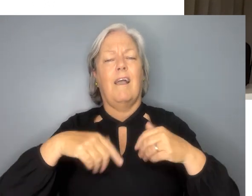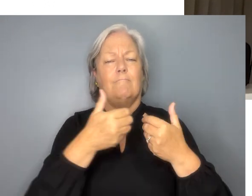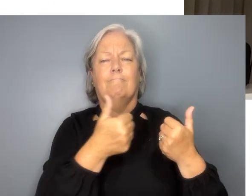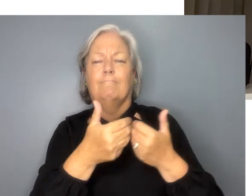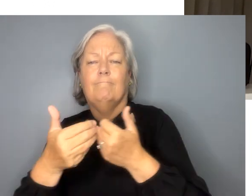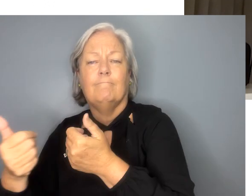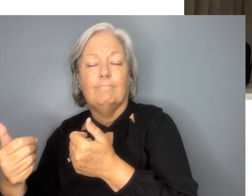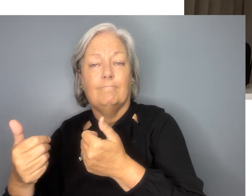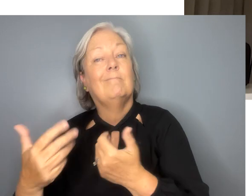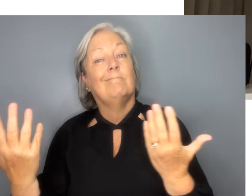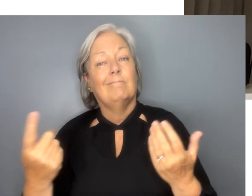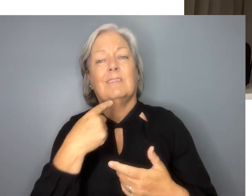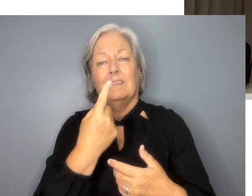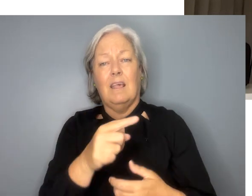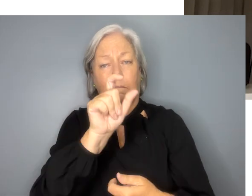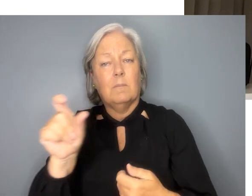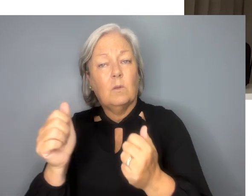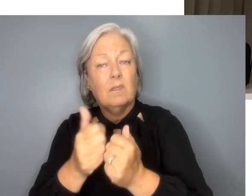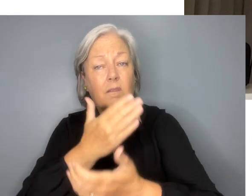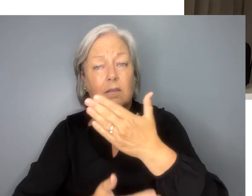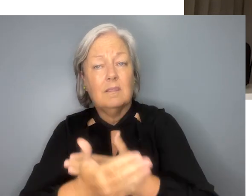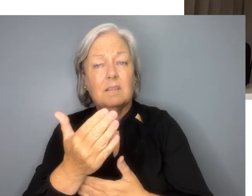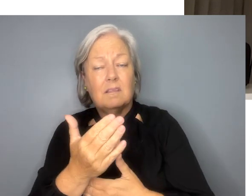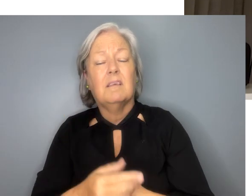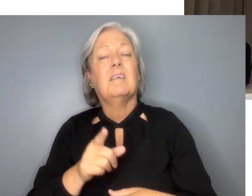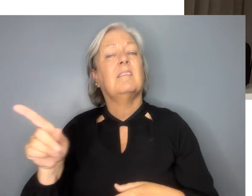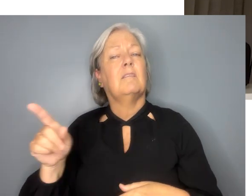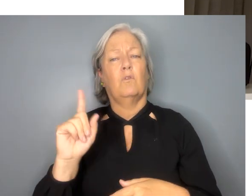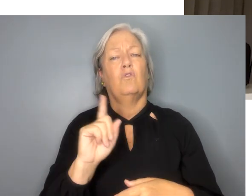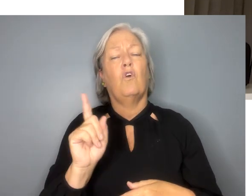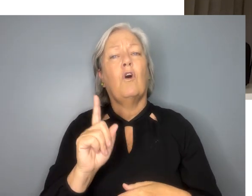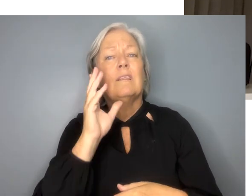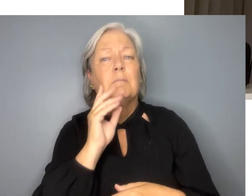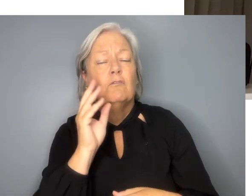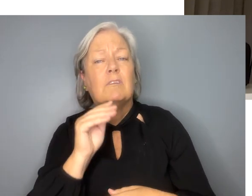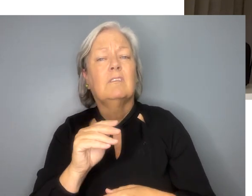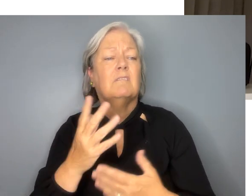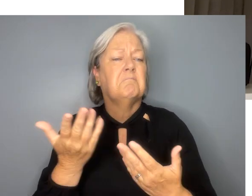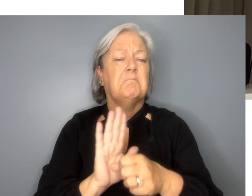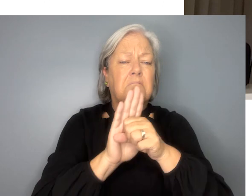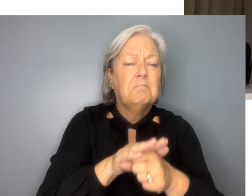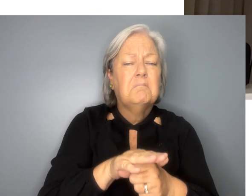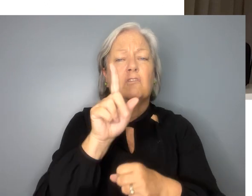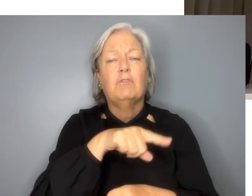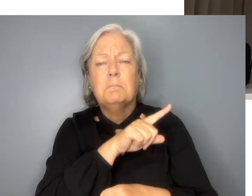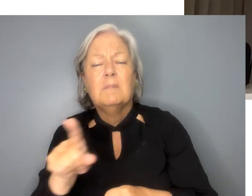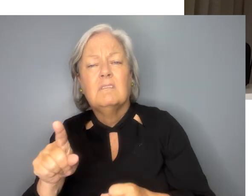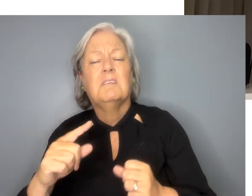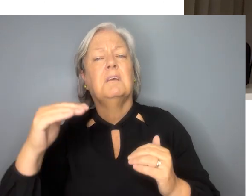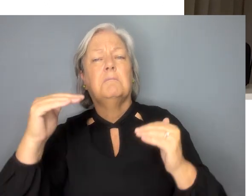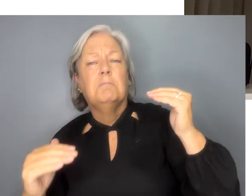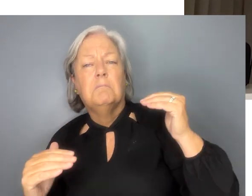inseparable. It acknowledges that people with disabilities do not experience discrimination and